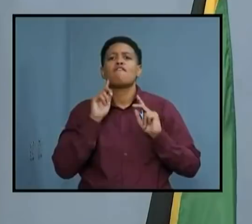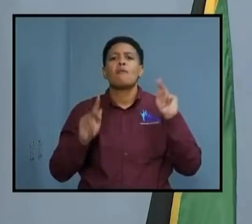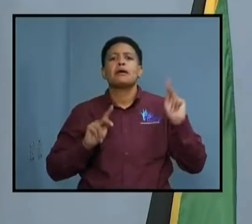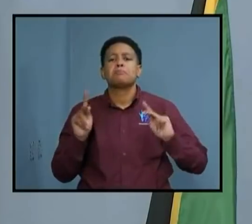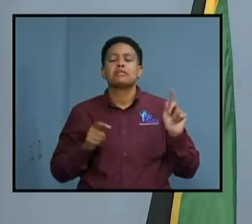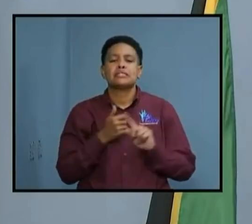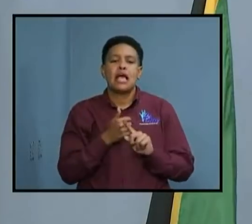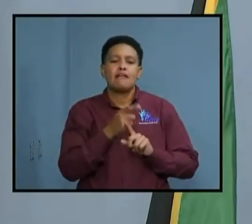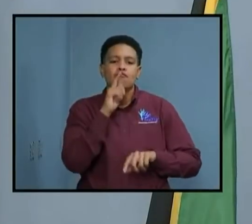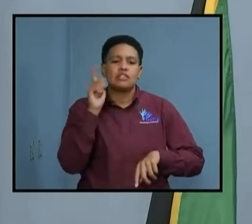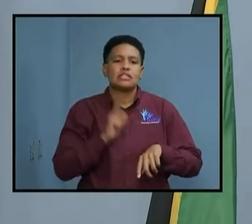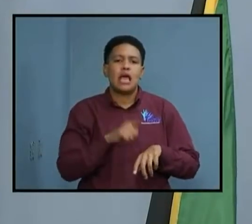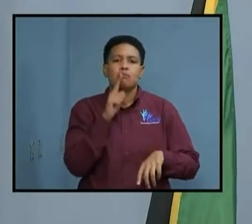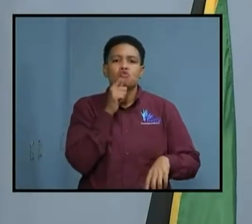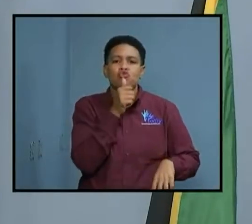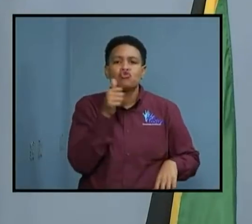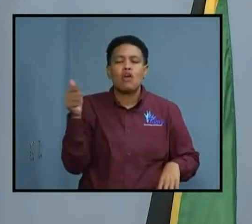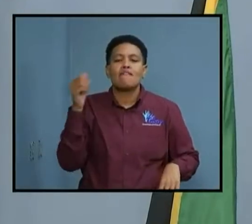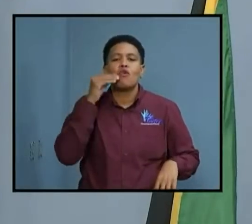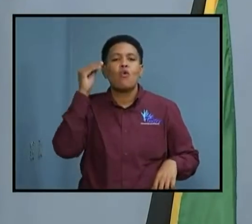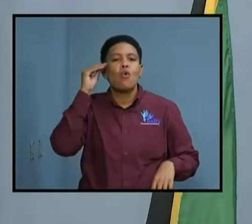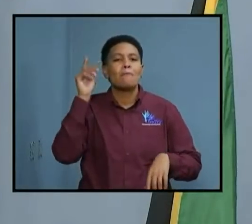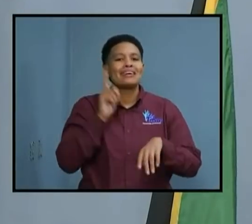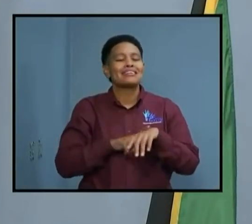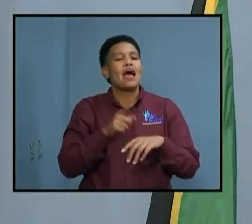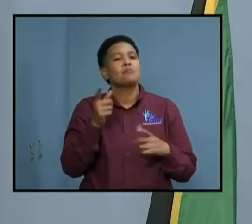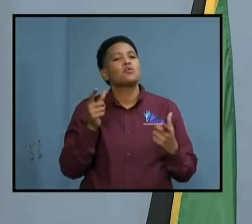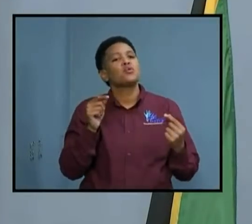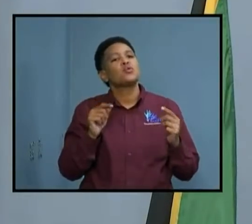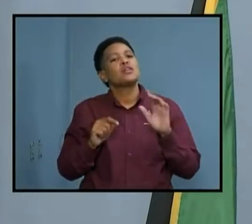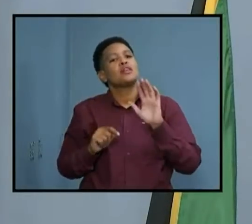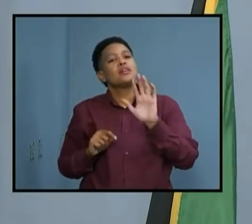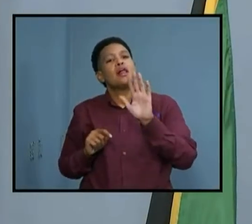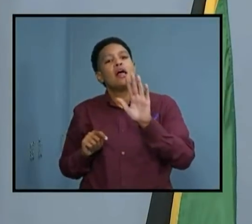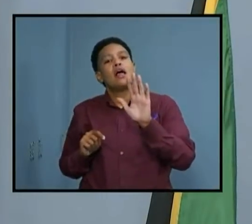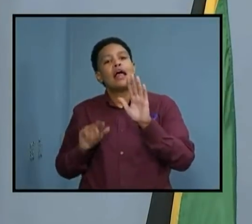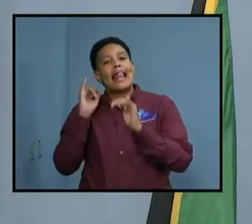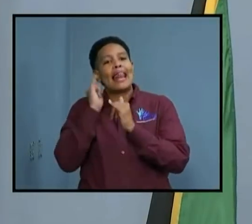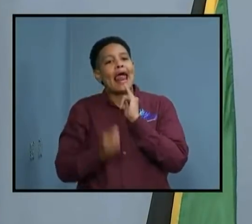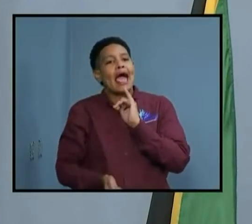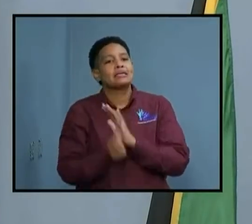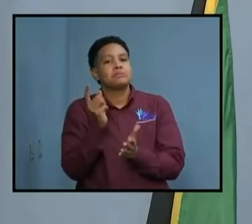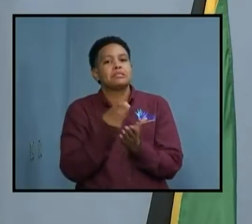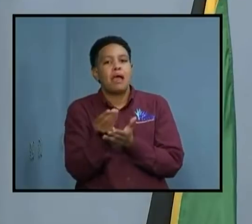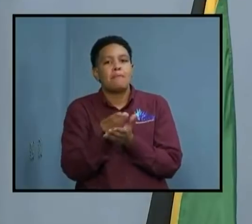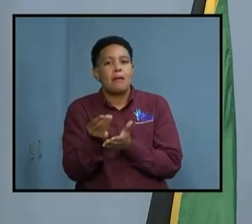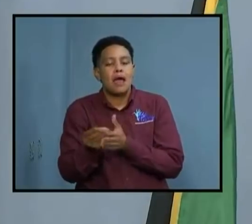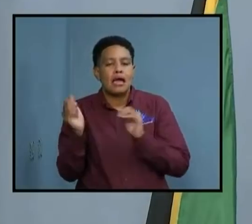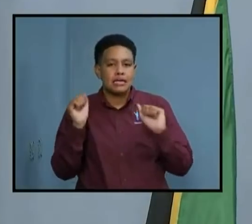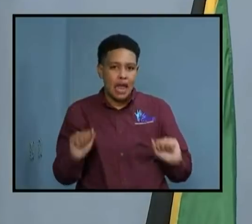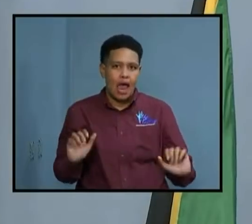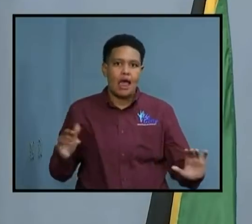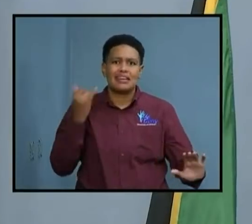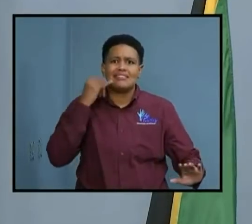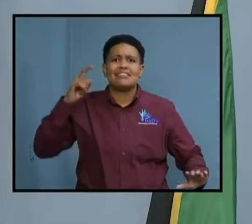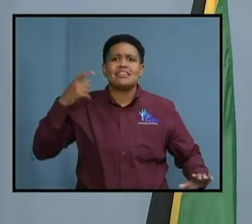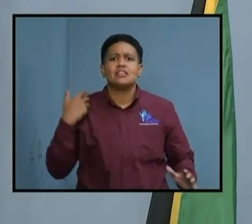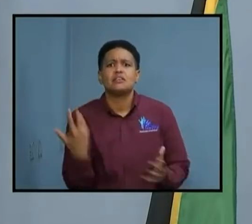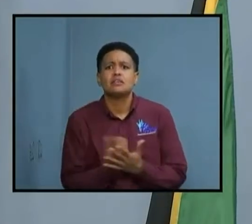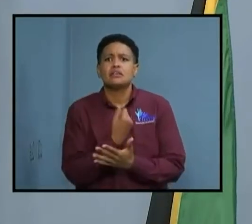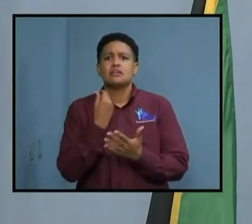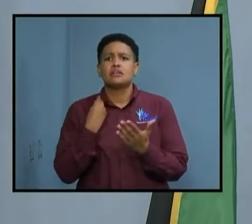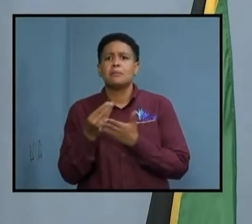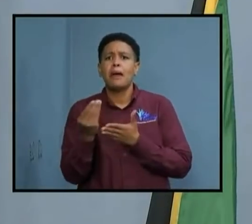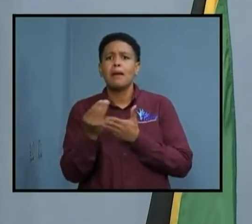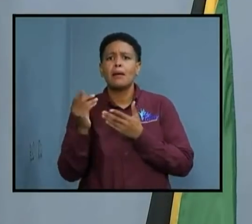persons time to travel home and time to do last-minute shopping and to do any